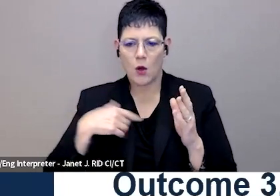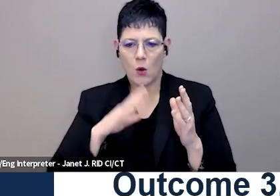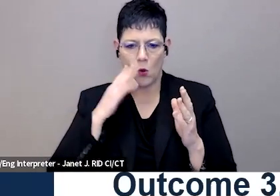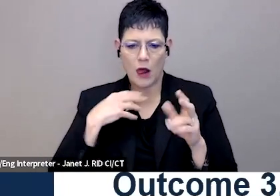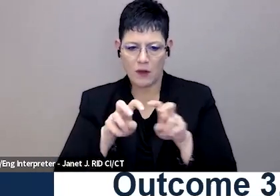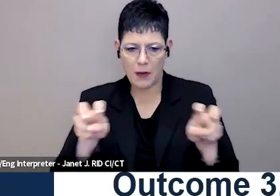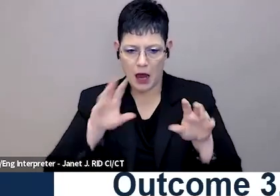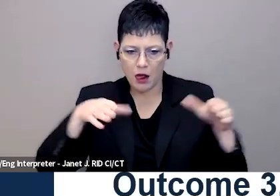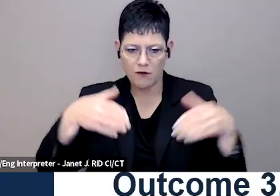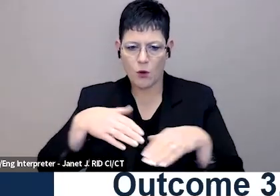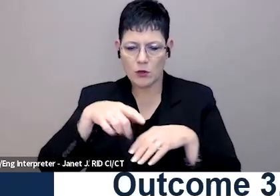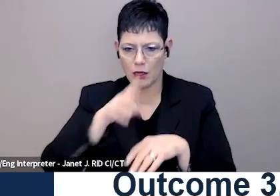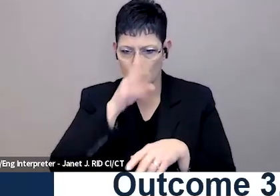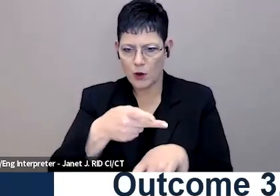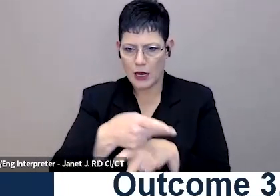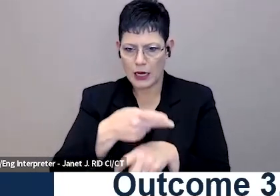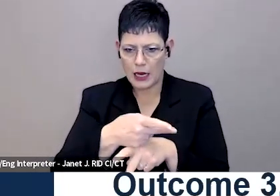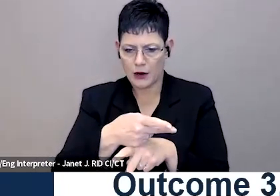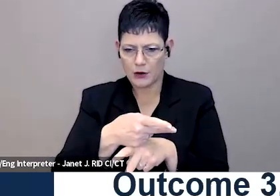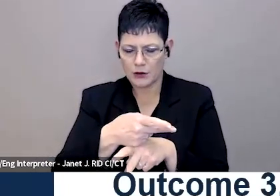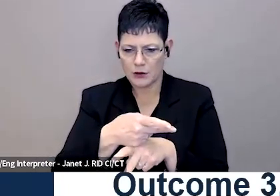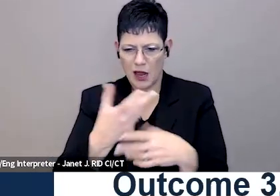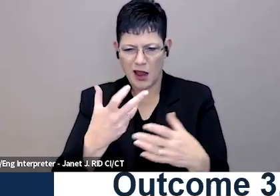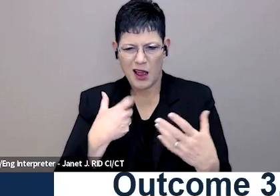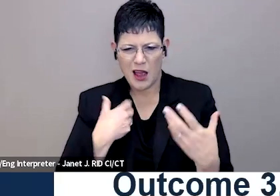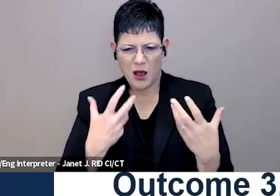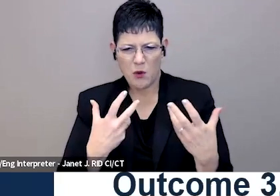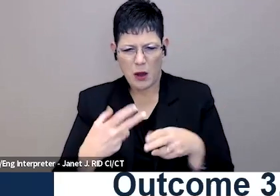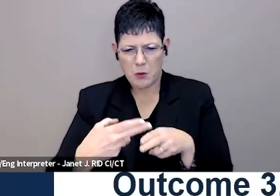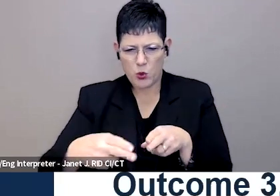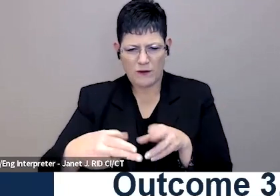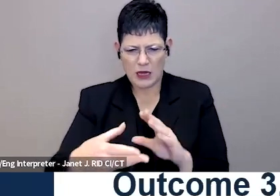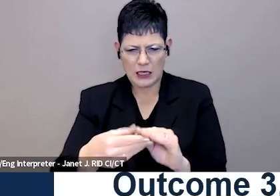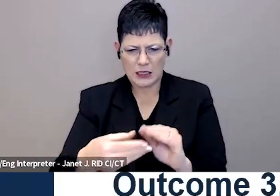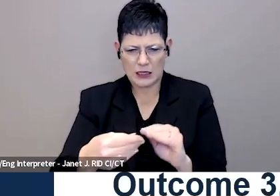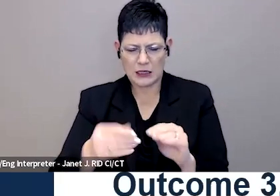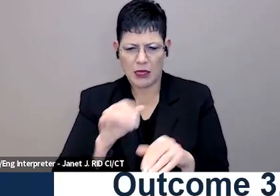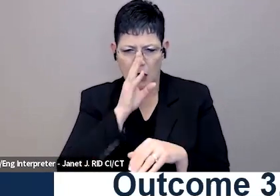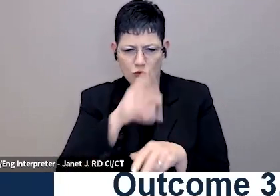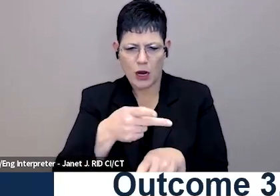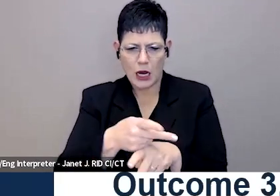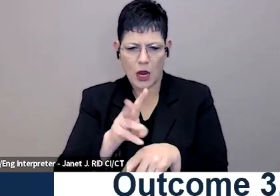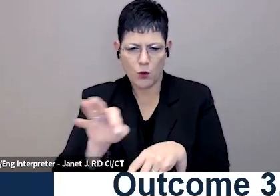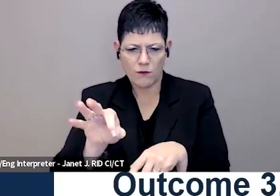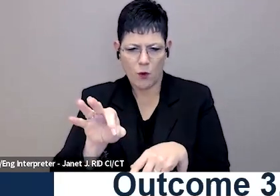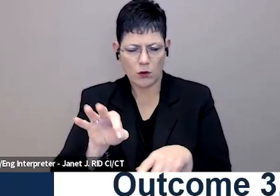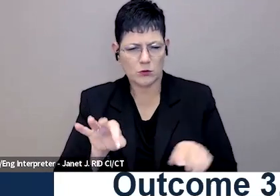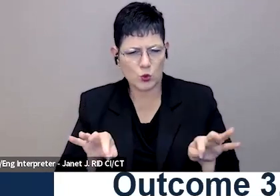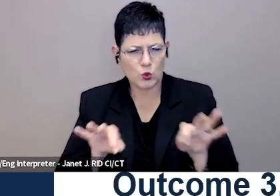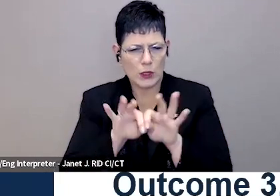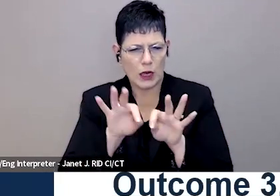panel focused on the direct care workforce, but just wanted to touch briefly on the direct care workforce and how critical it